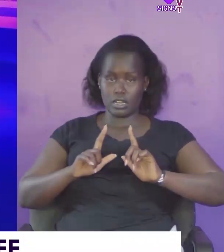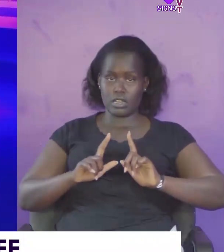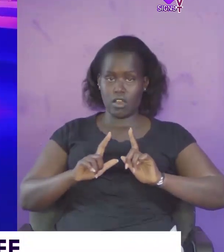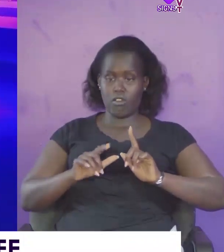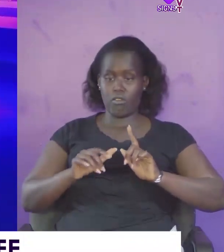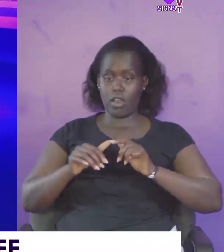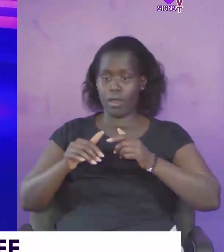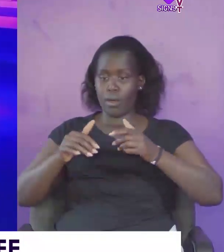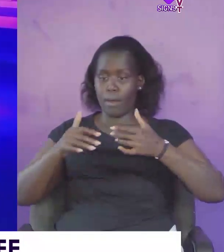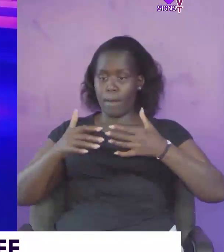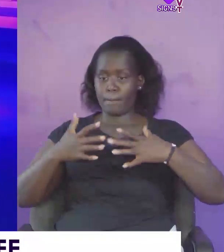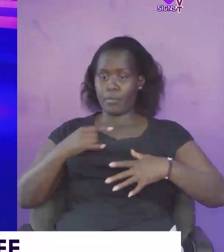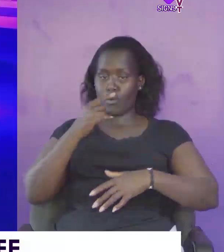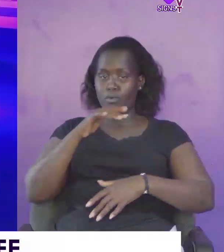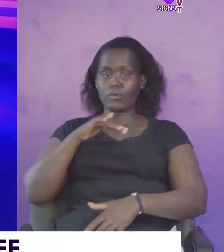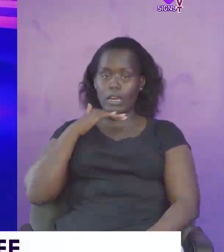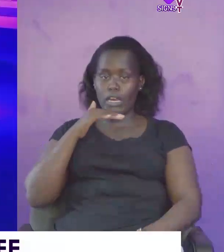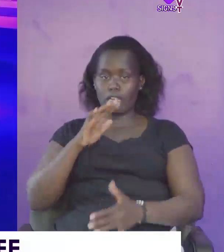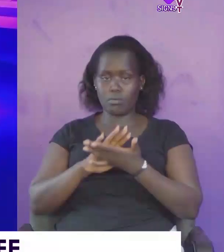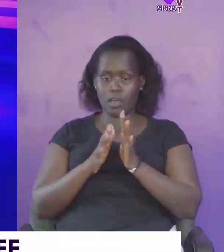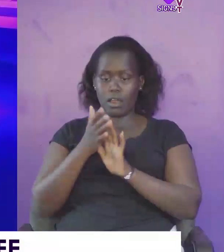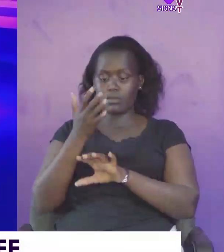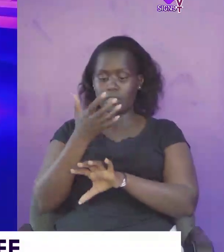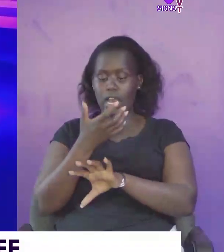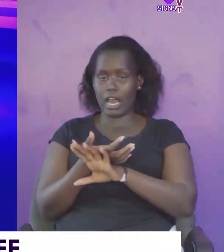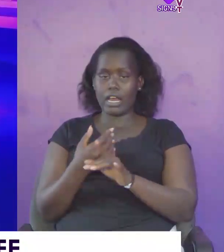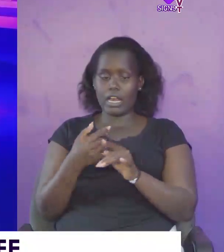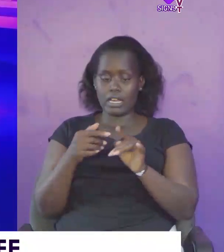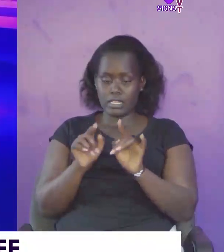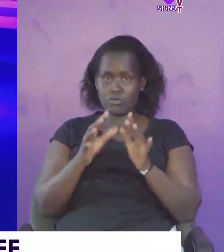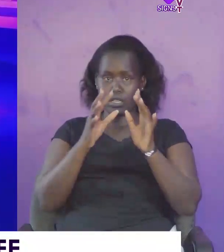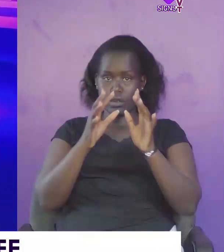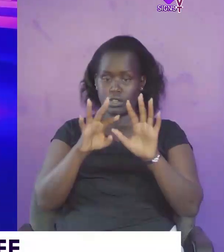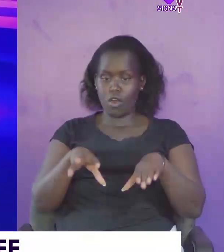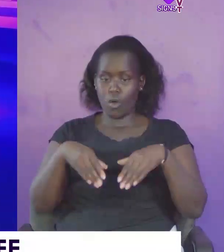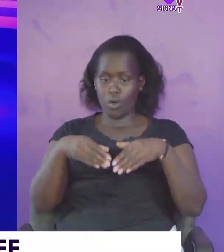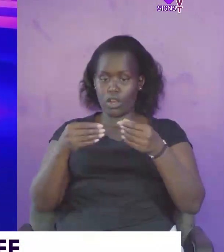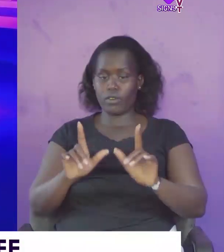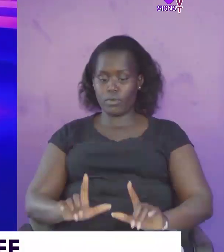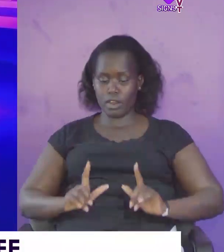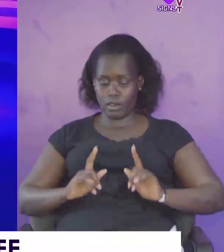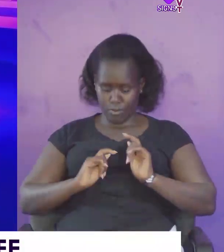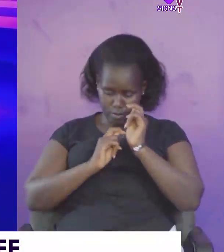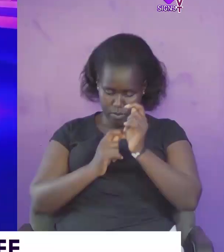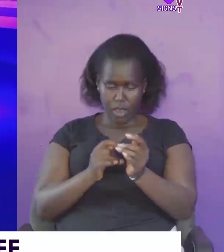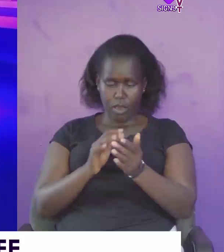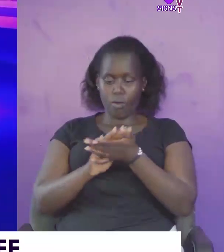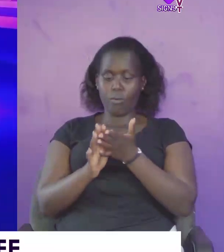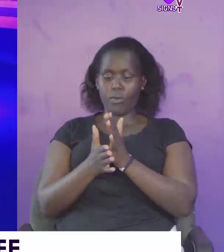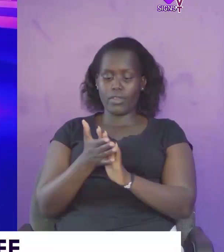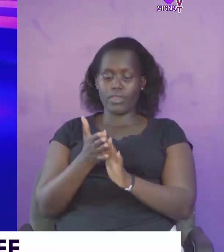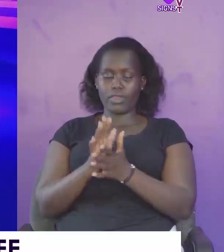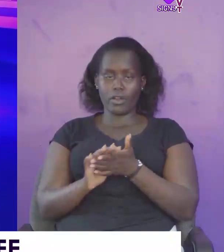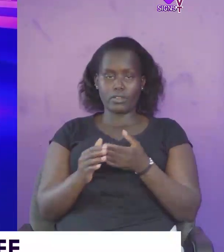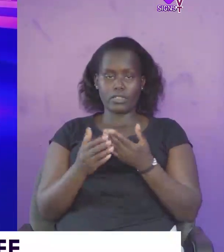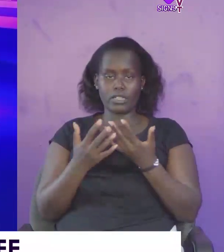ones, it becomes very difficult to even celebrate or even give them a life of dignity without that material prowess.